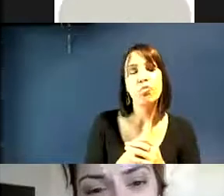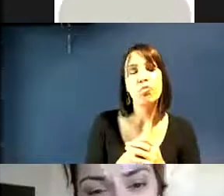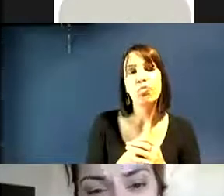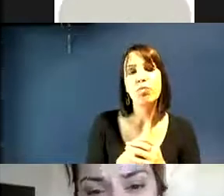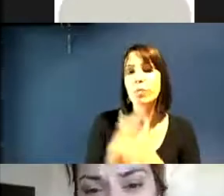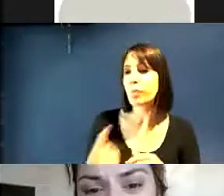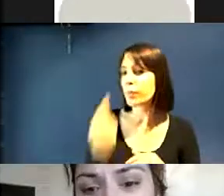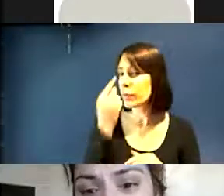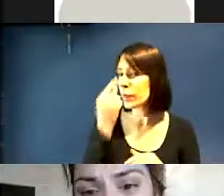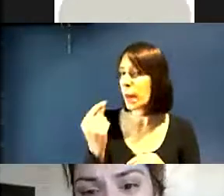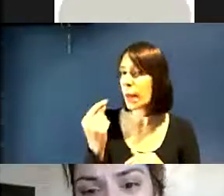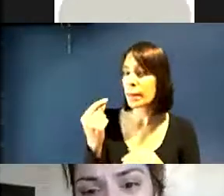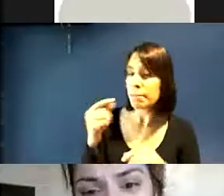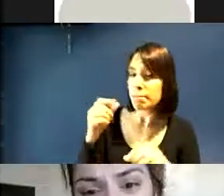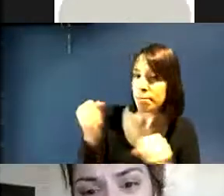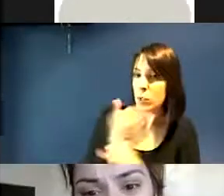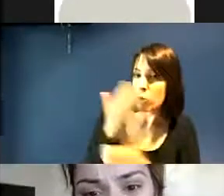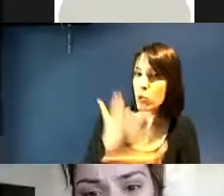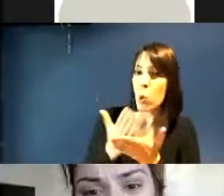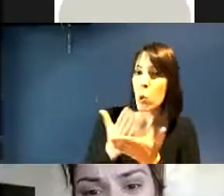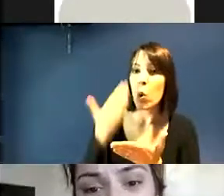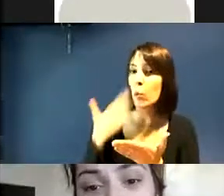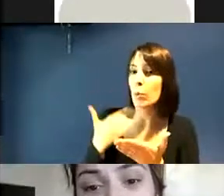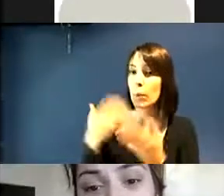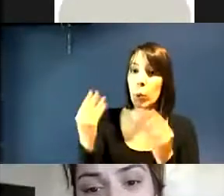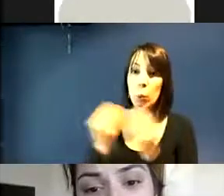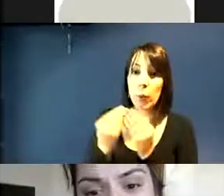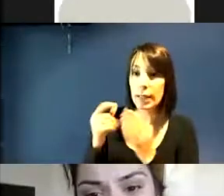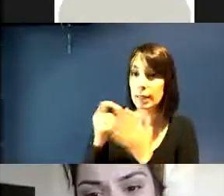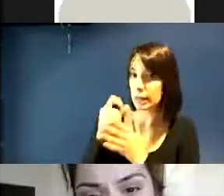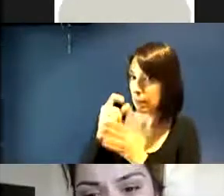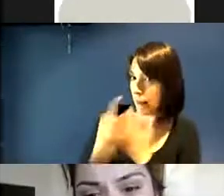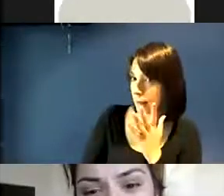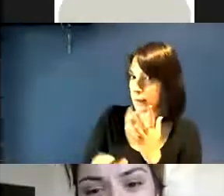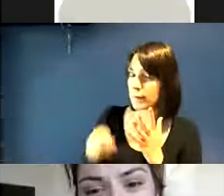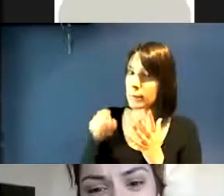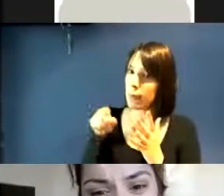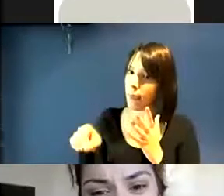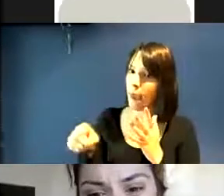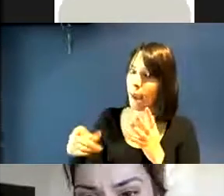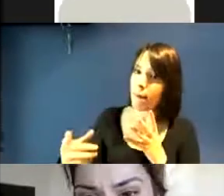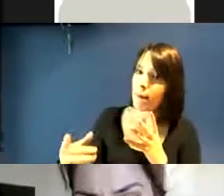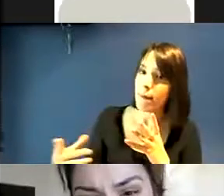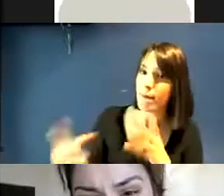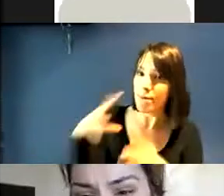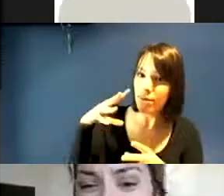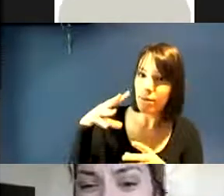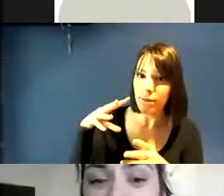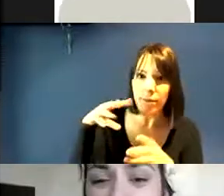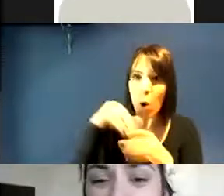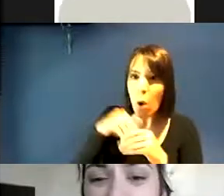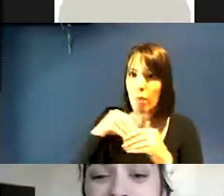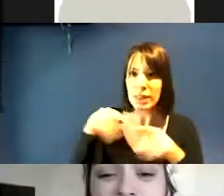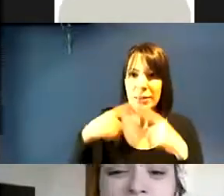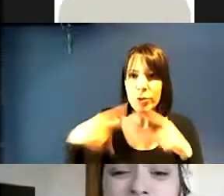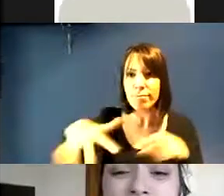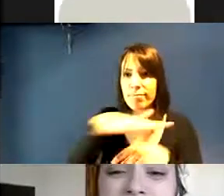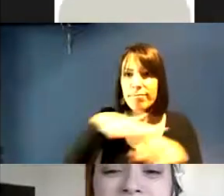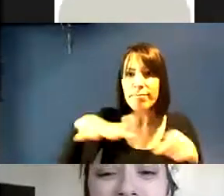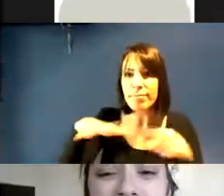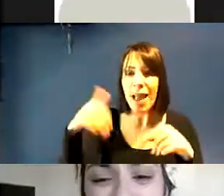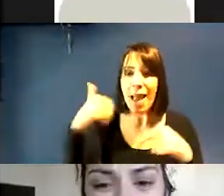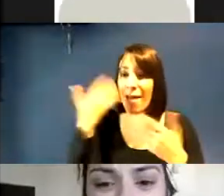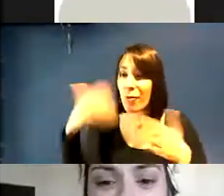making sure that women with disabilities are present in everyday life, because women with